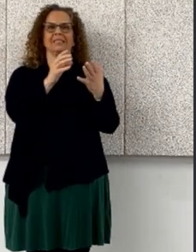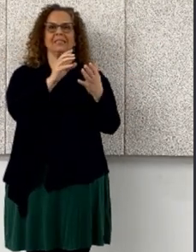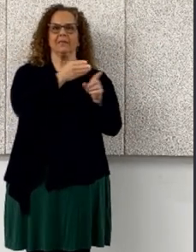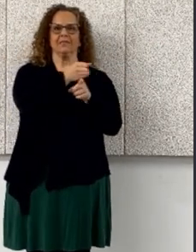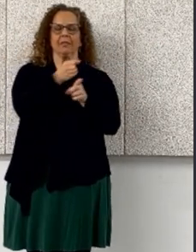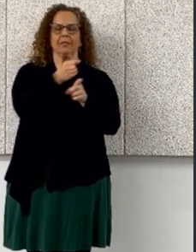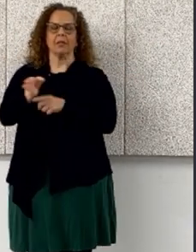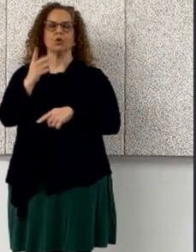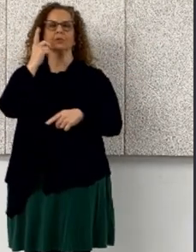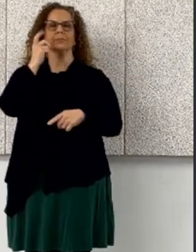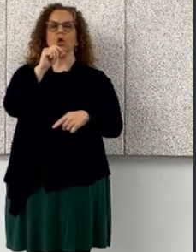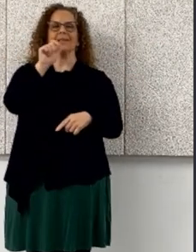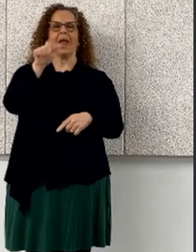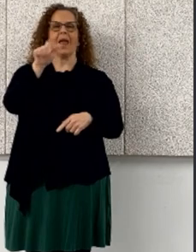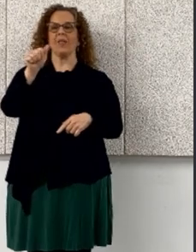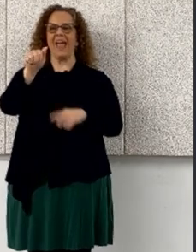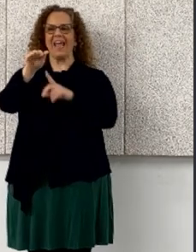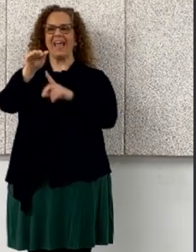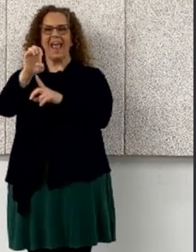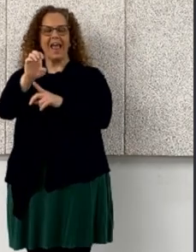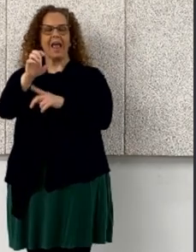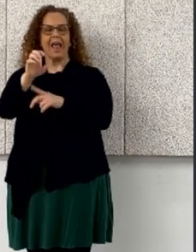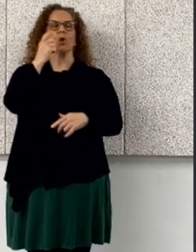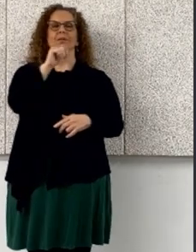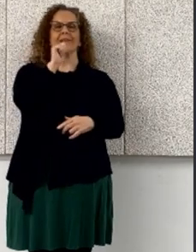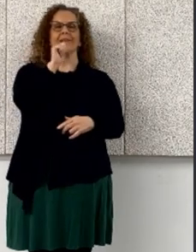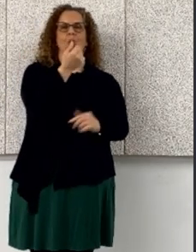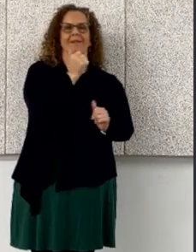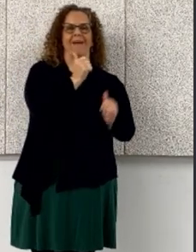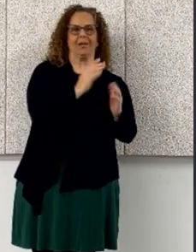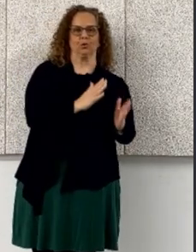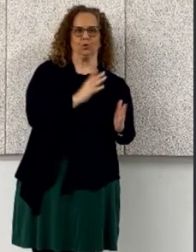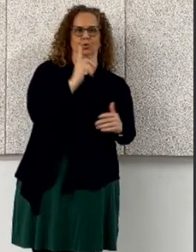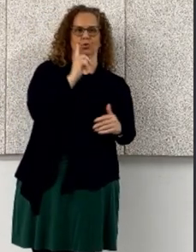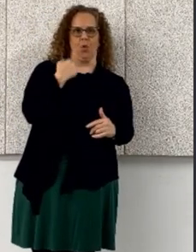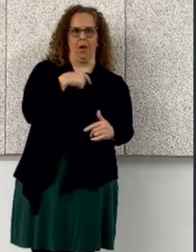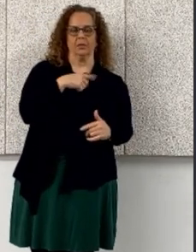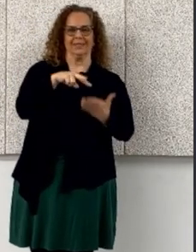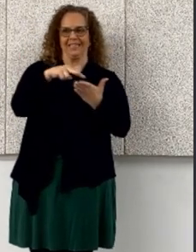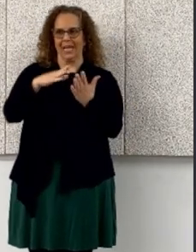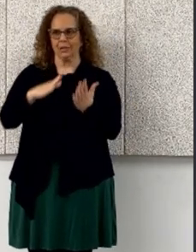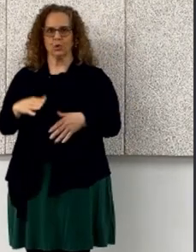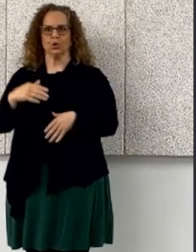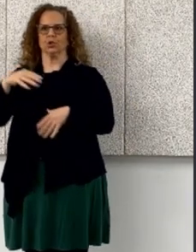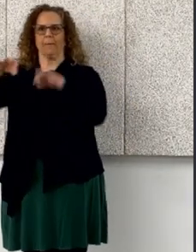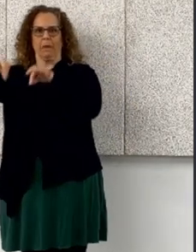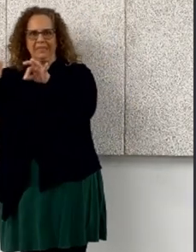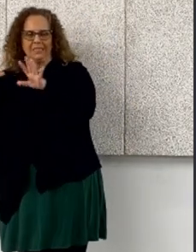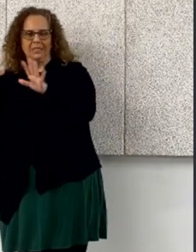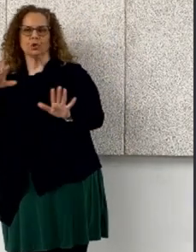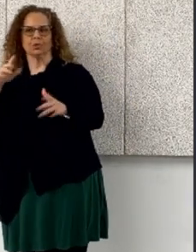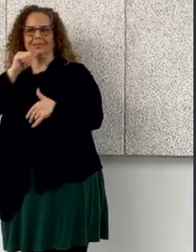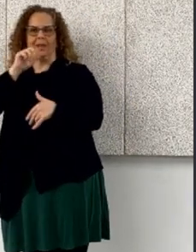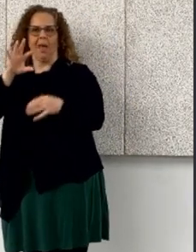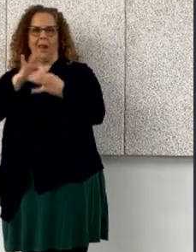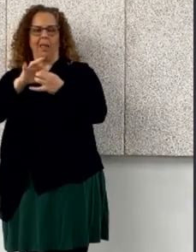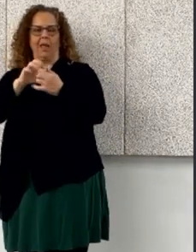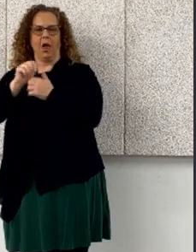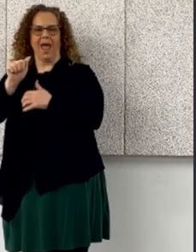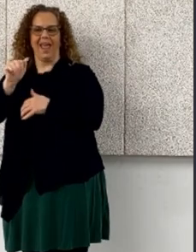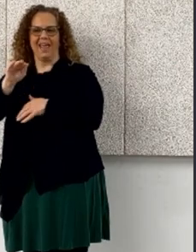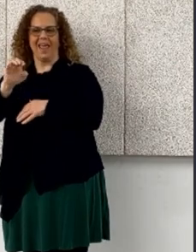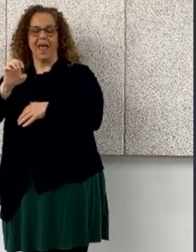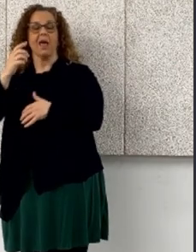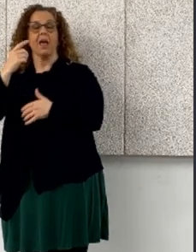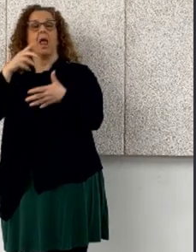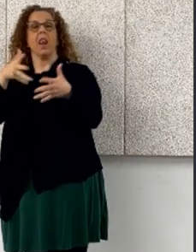working with puppeteers, mm-hmm. or I'm working with dancers who aren't under their jurisdiction. So then I can work in whatever method is appropriate to